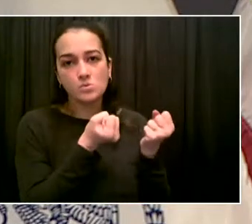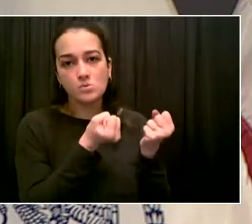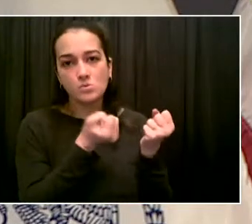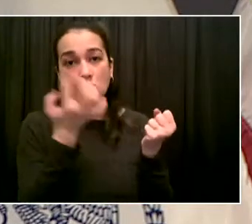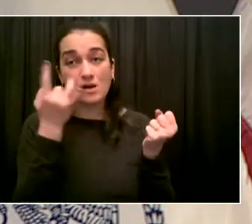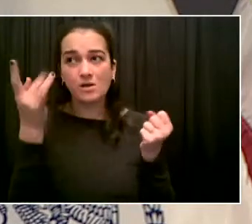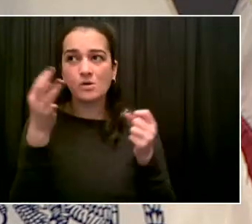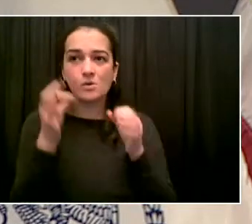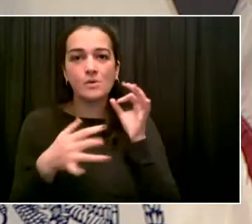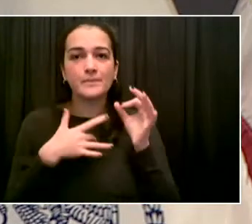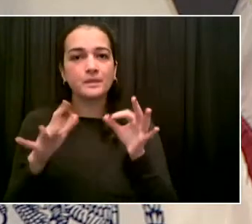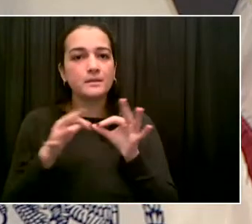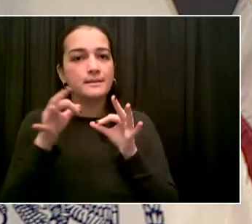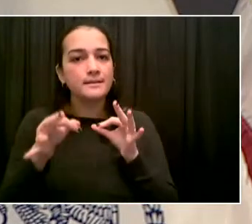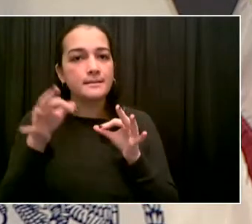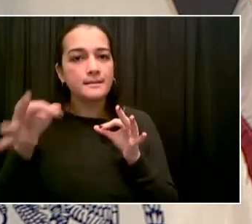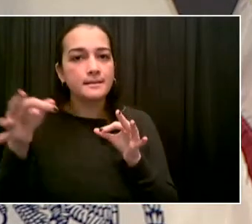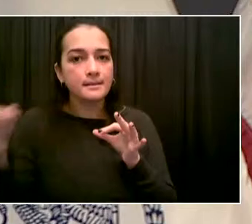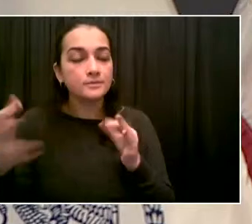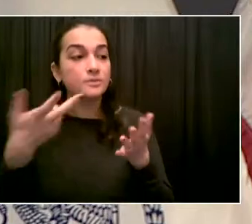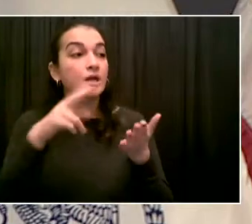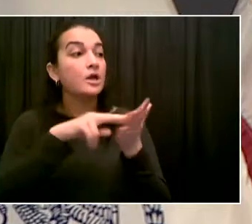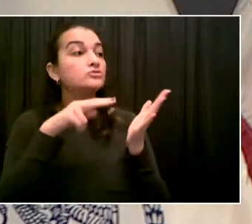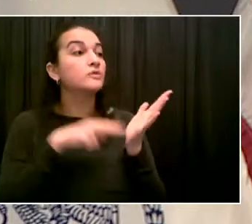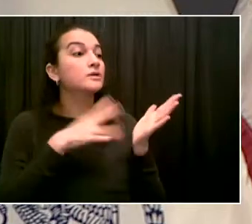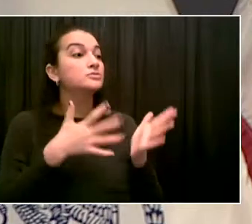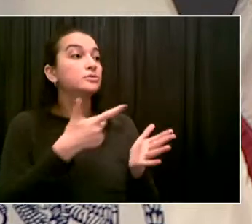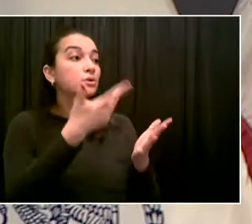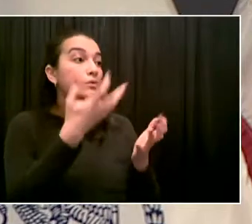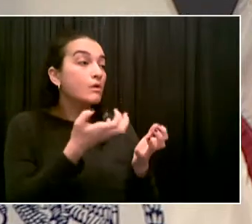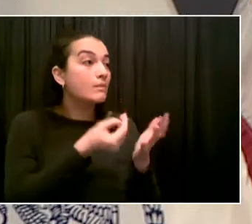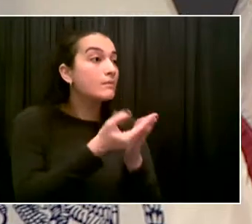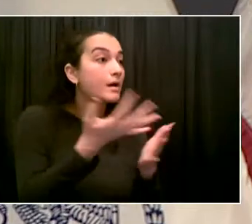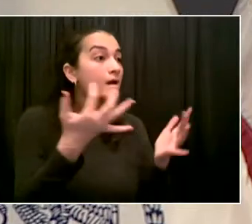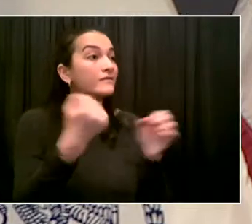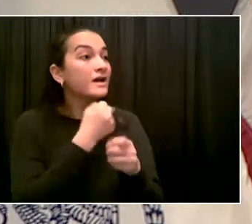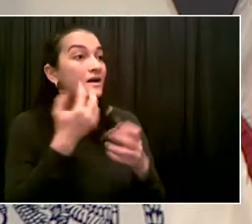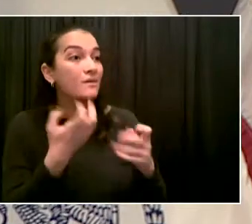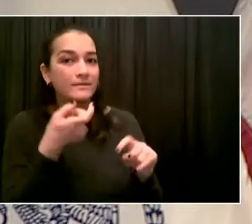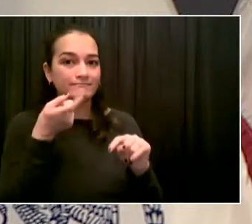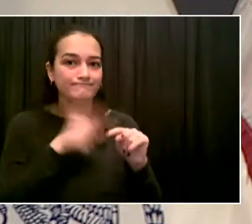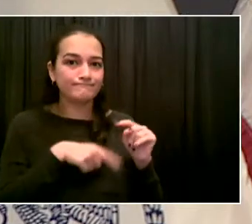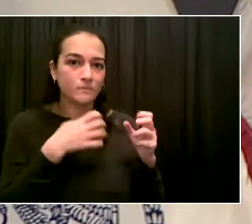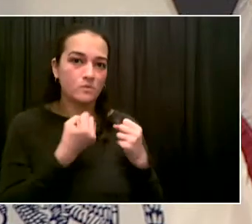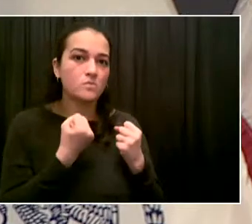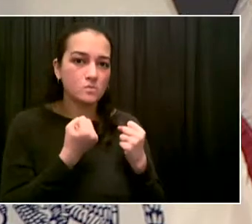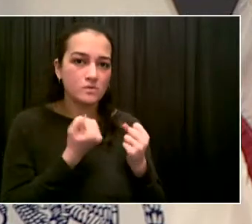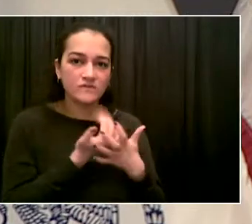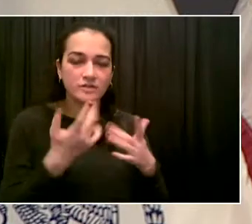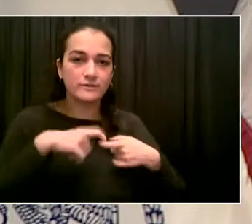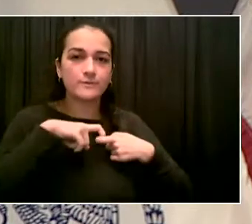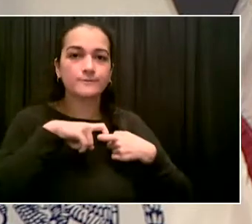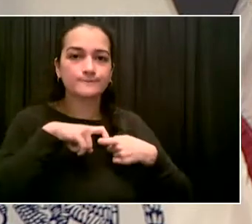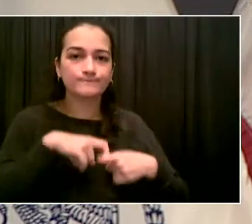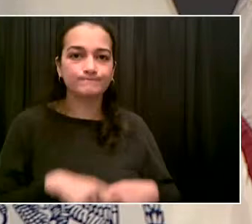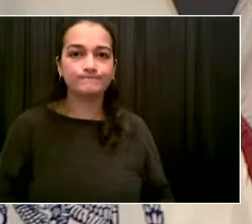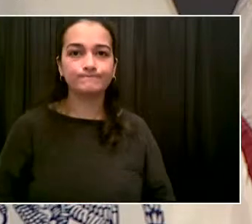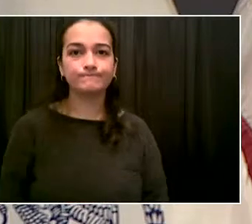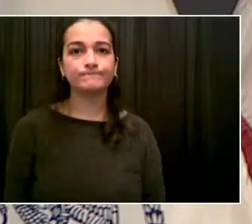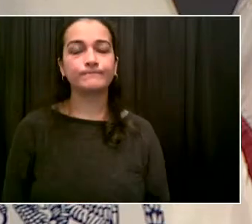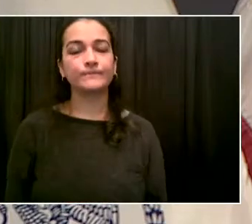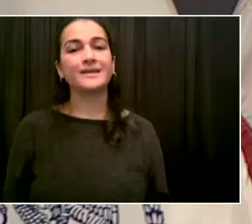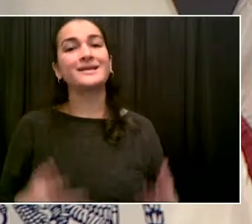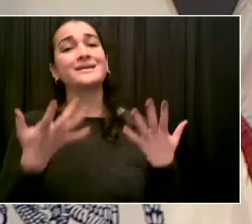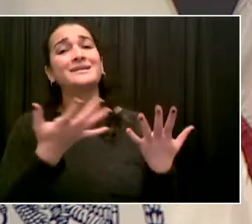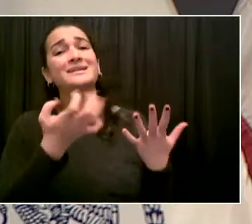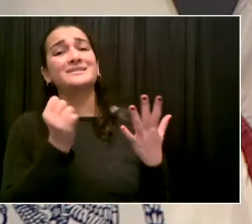on how you could have avoided having the signature resiliency project delayed by this series of lawsuits. Ari, it's a fair